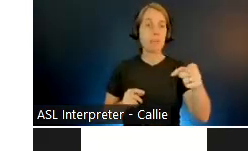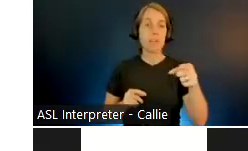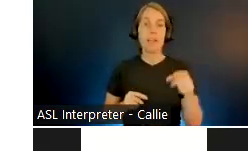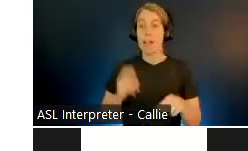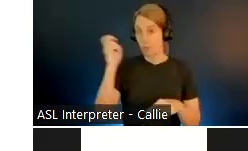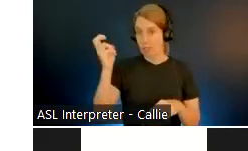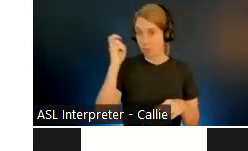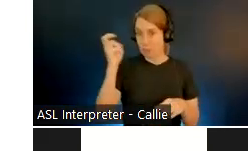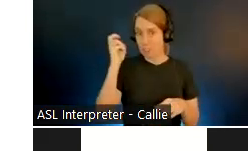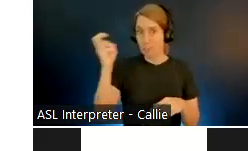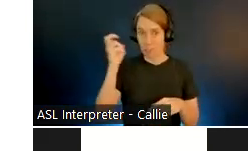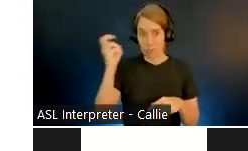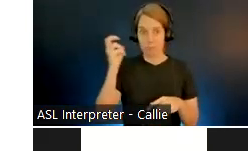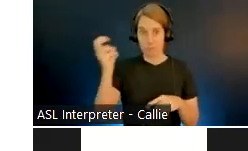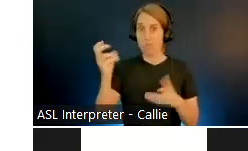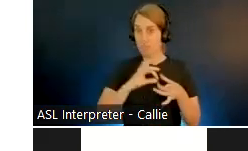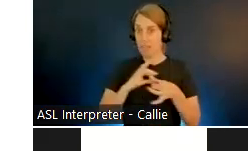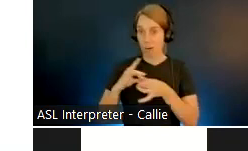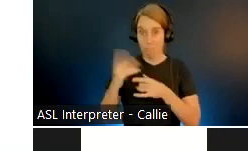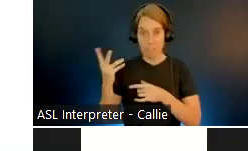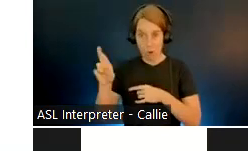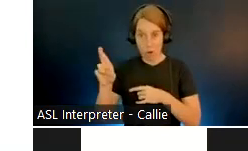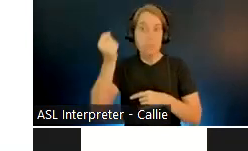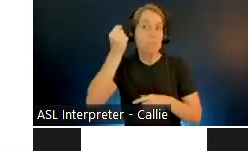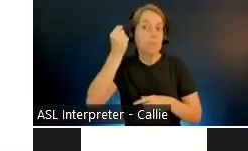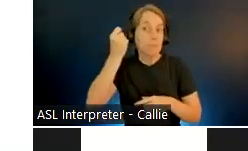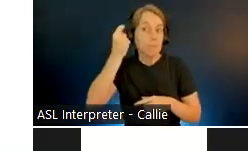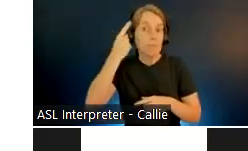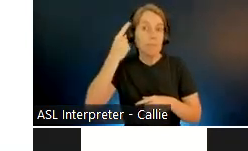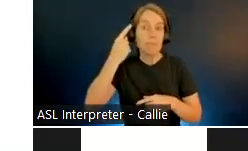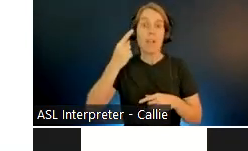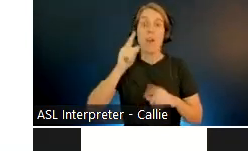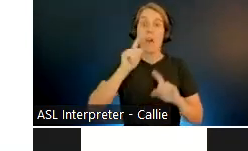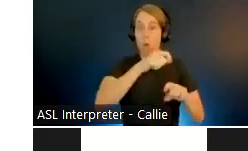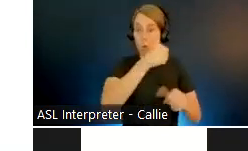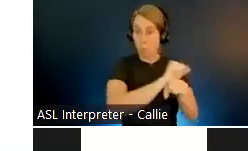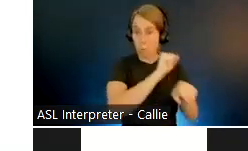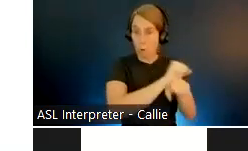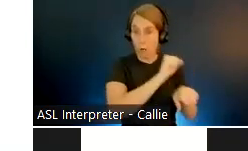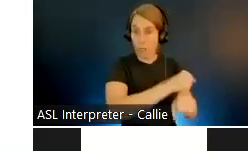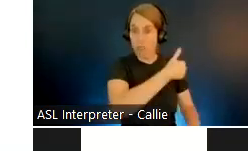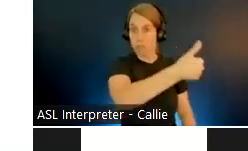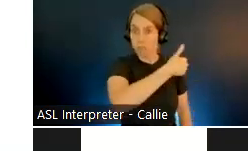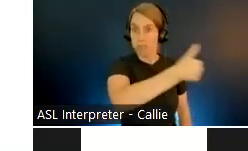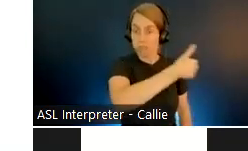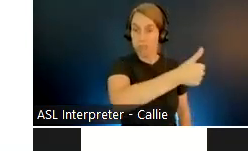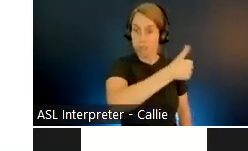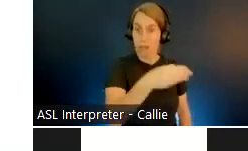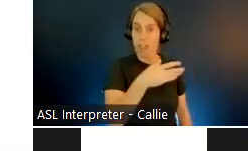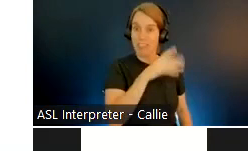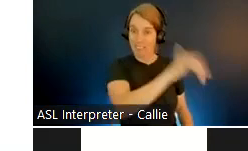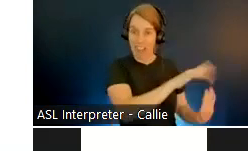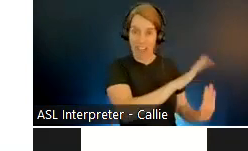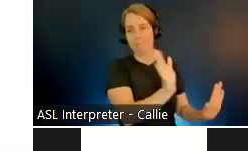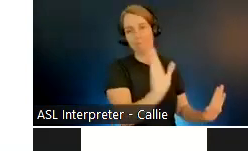that that doesn't include transportation back and forth to work every day. But there's a wide variety